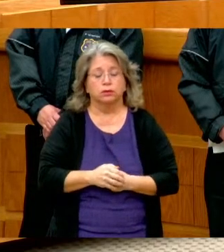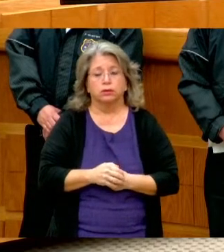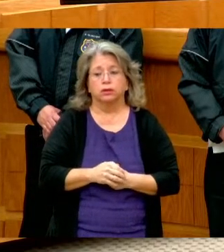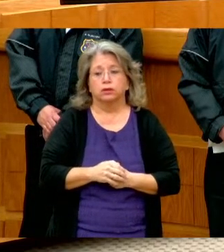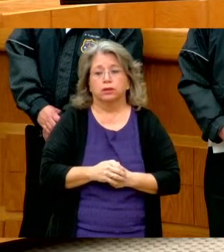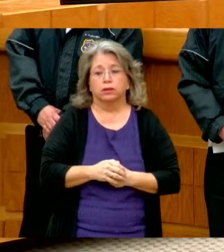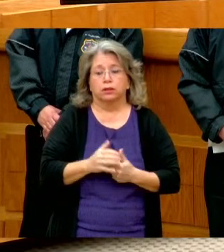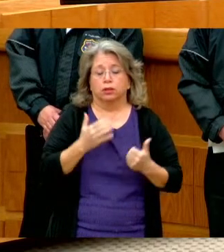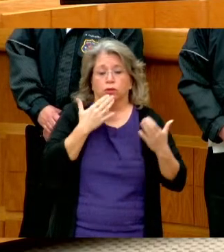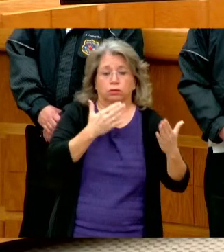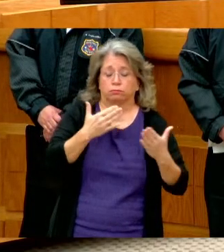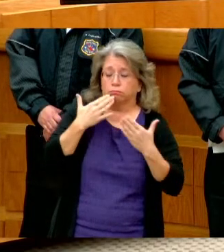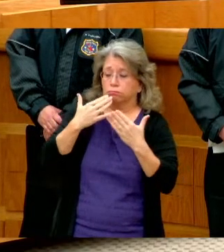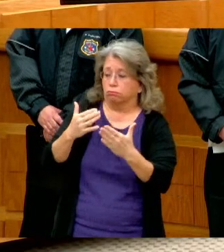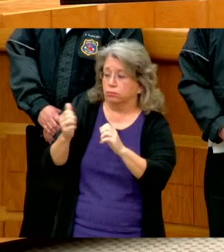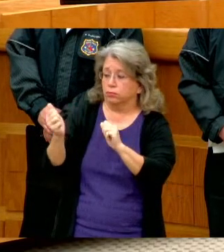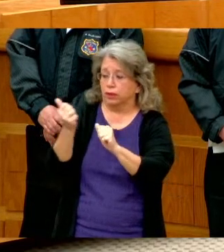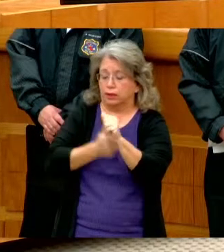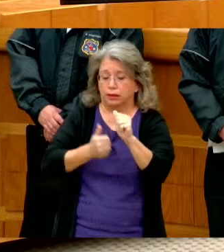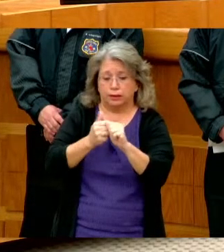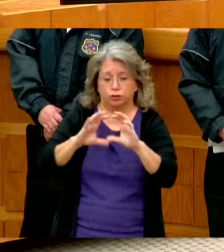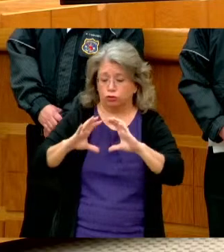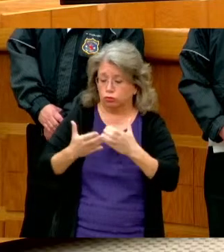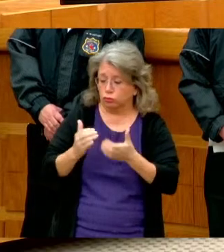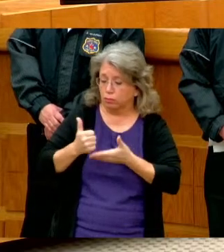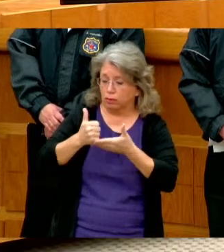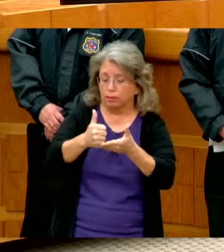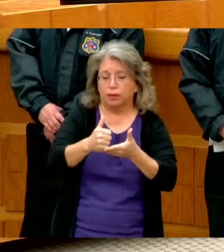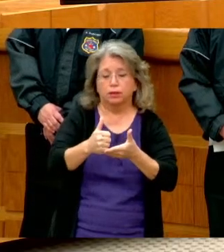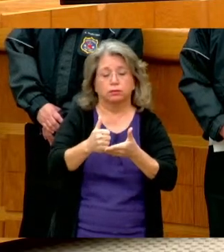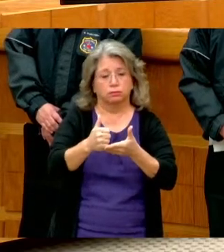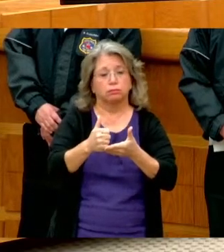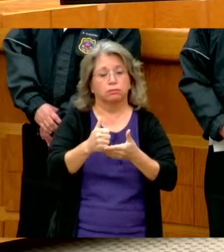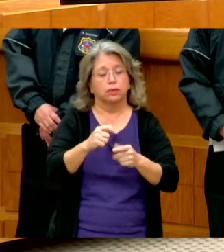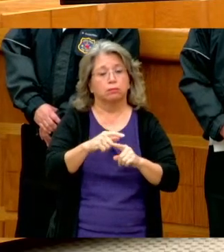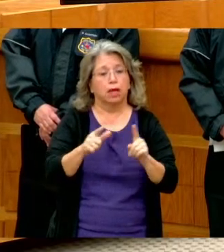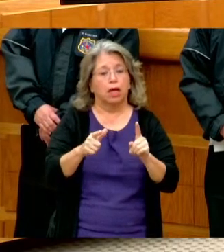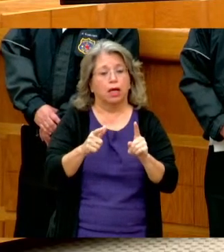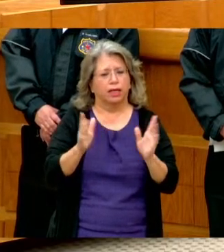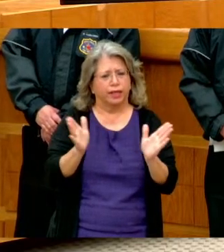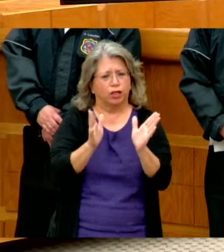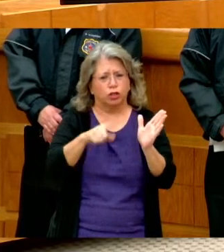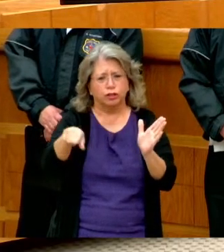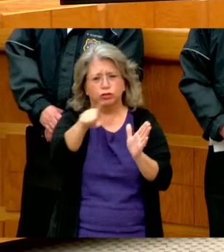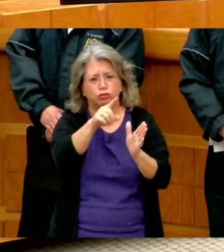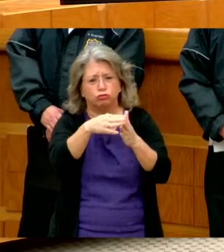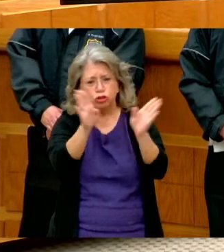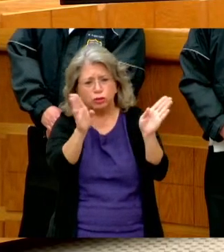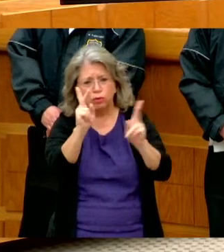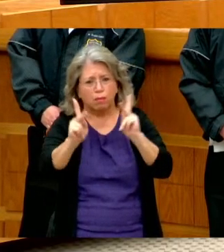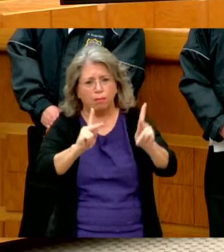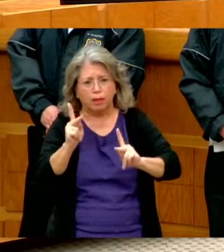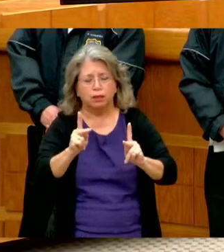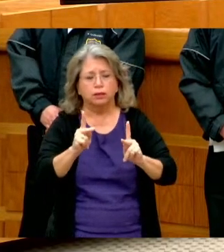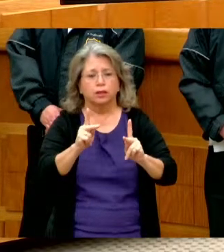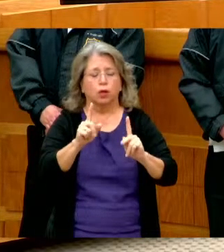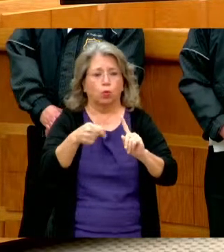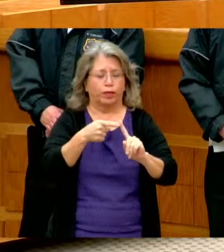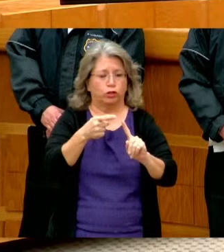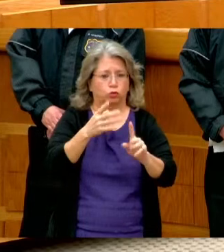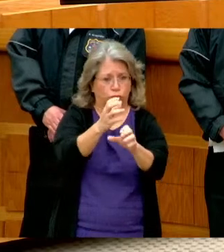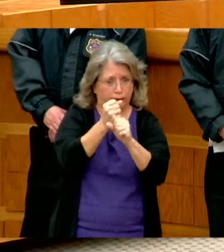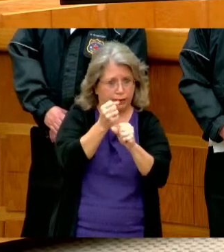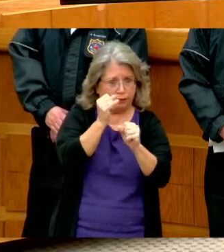to thank them, but encourage you as the public, again, to, when you are given the instructions on when you can